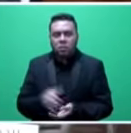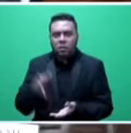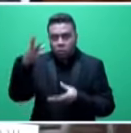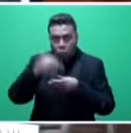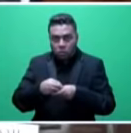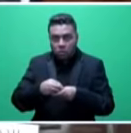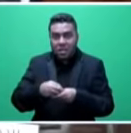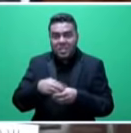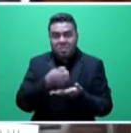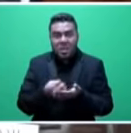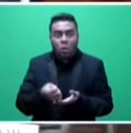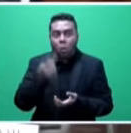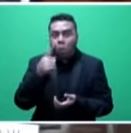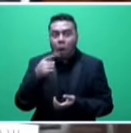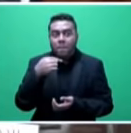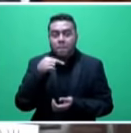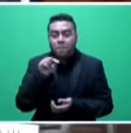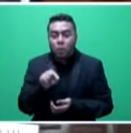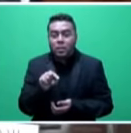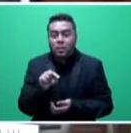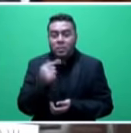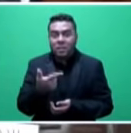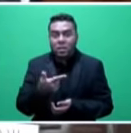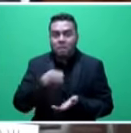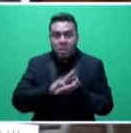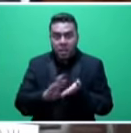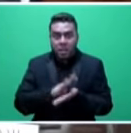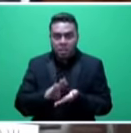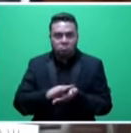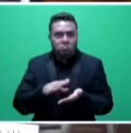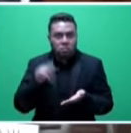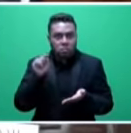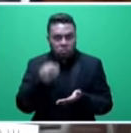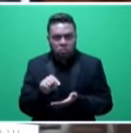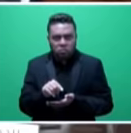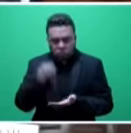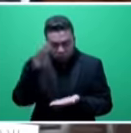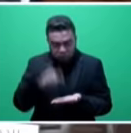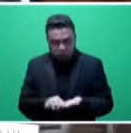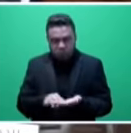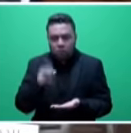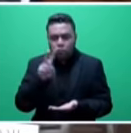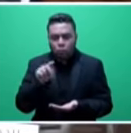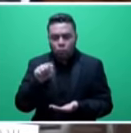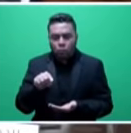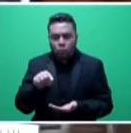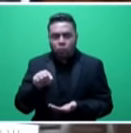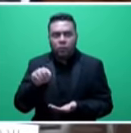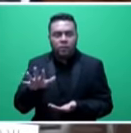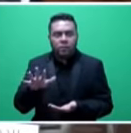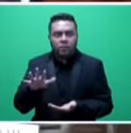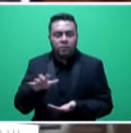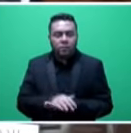revenue, 1.7 billion, a decrease of 0.8 billion from 2.5 previously announced.